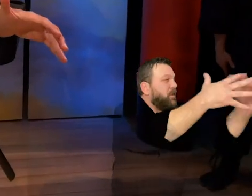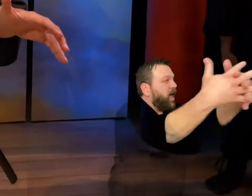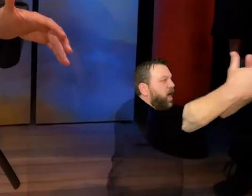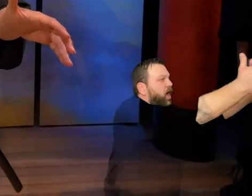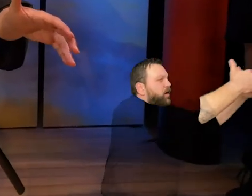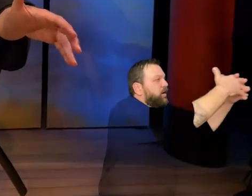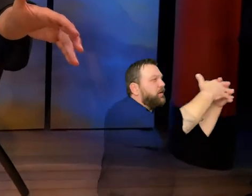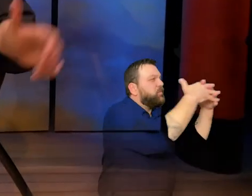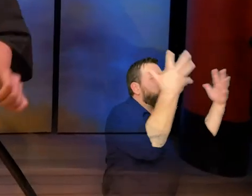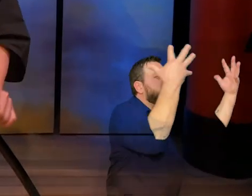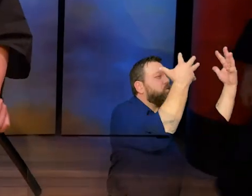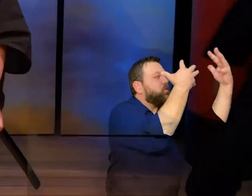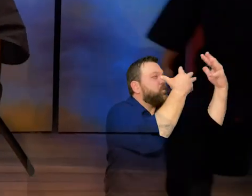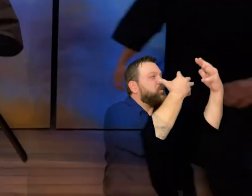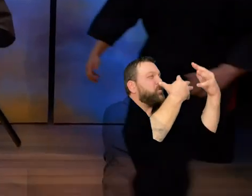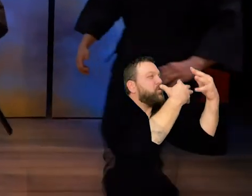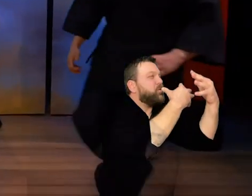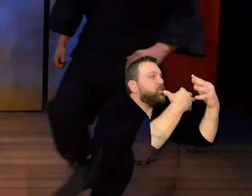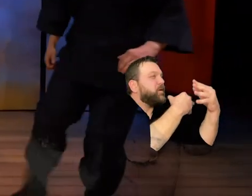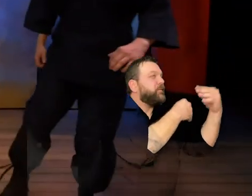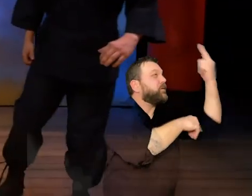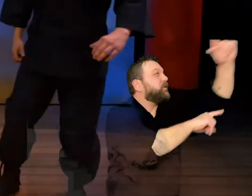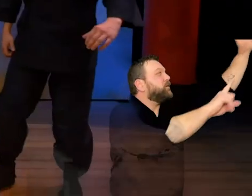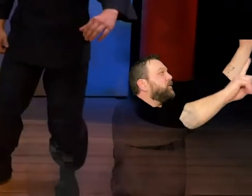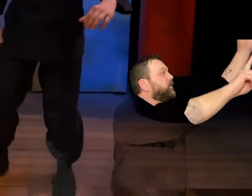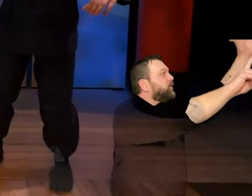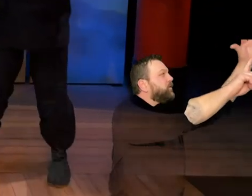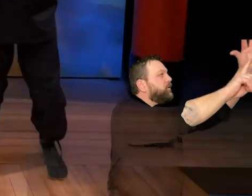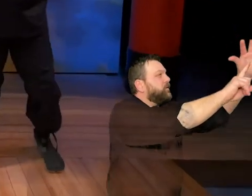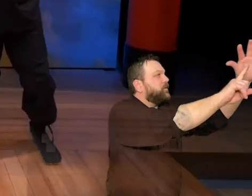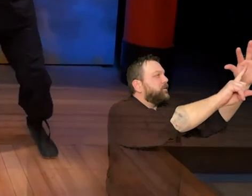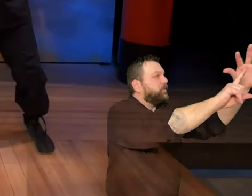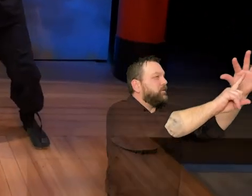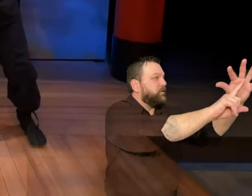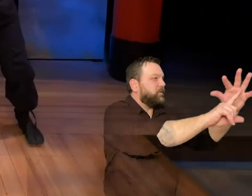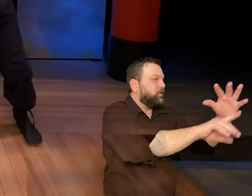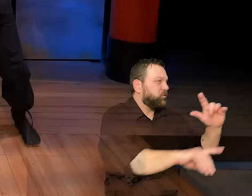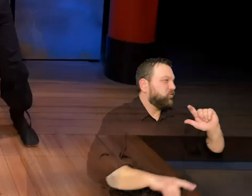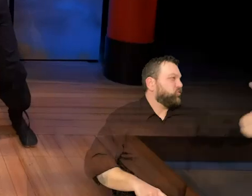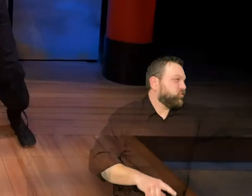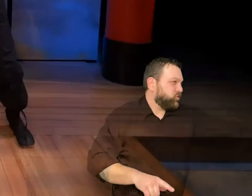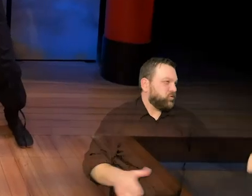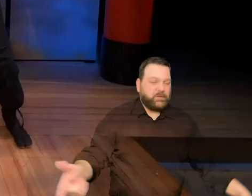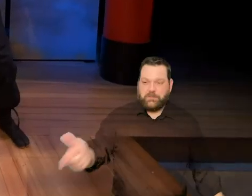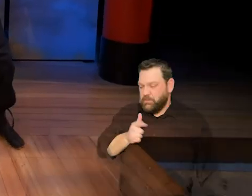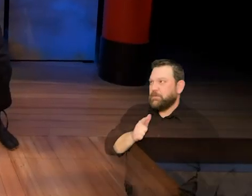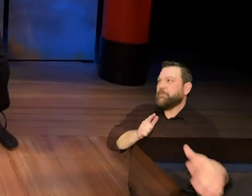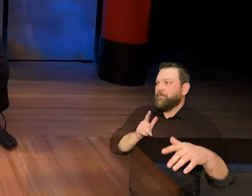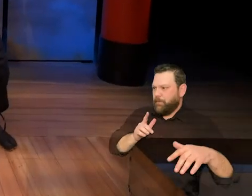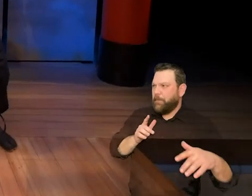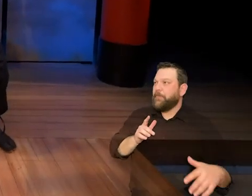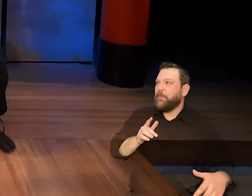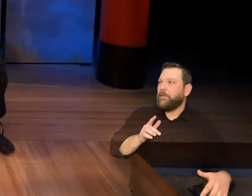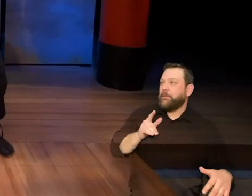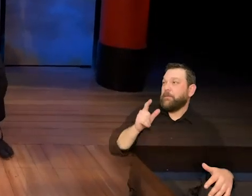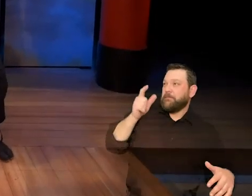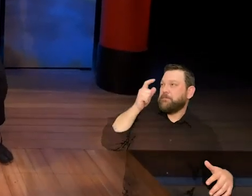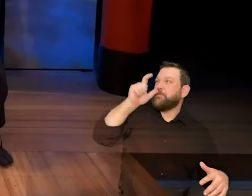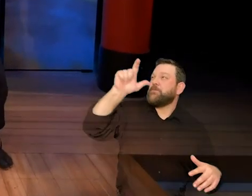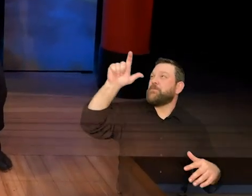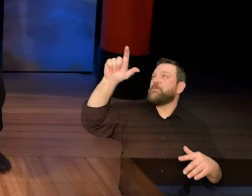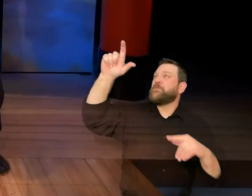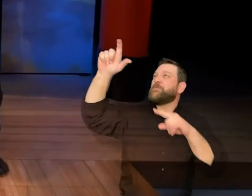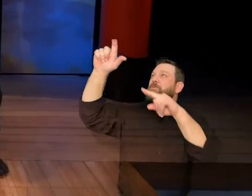lady walks, my lady wife. Moon, I love her like the moon,